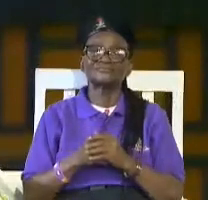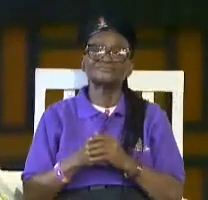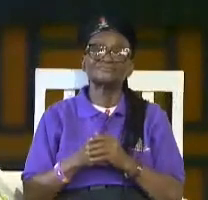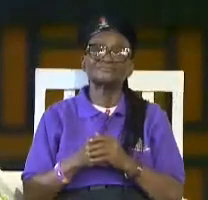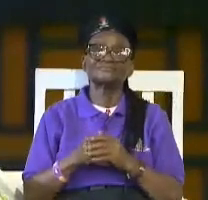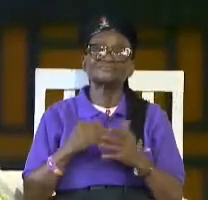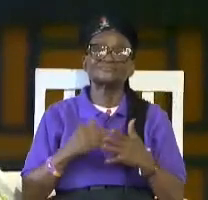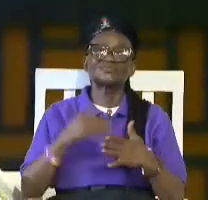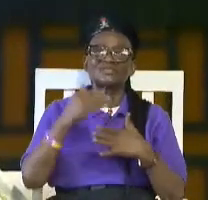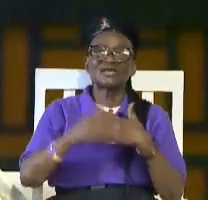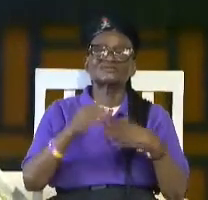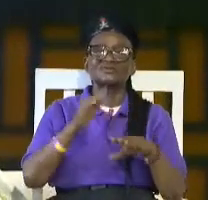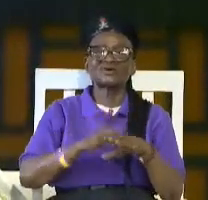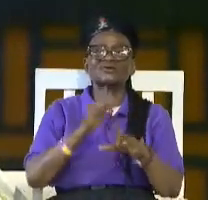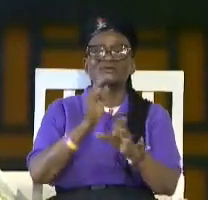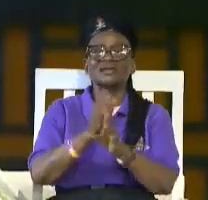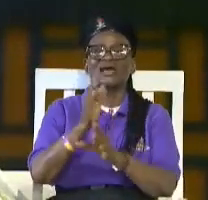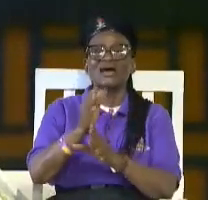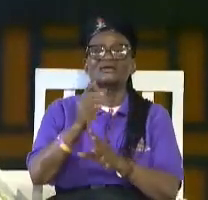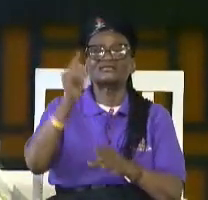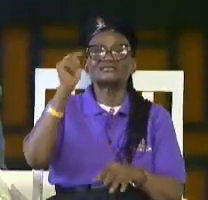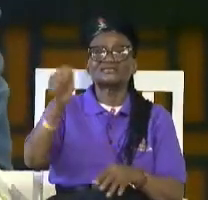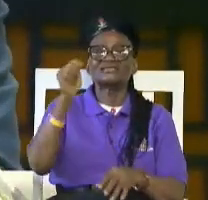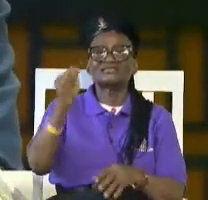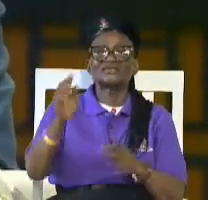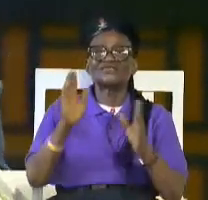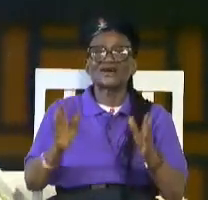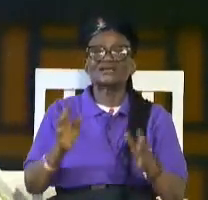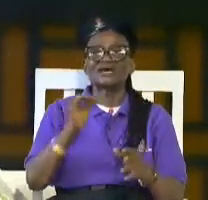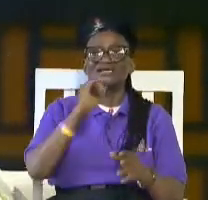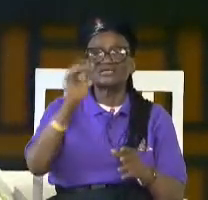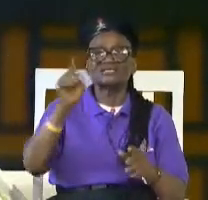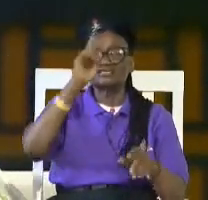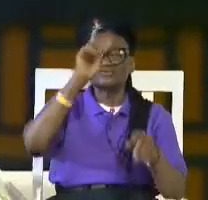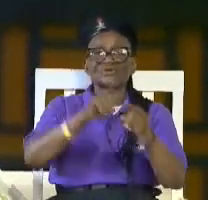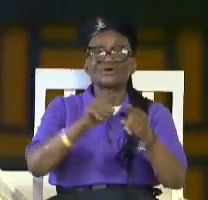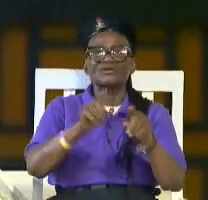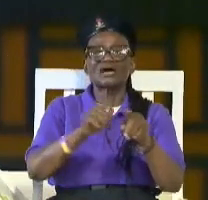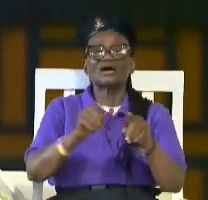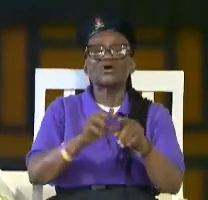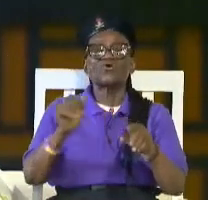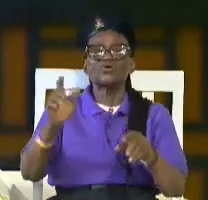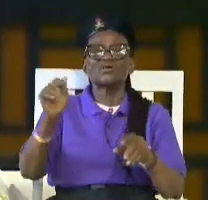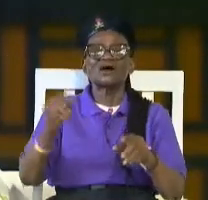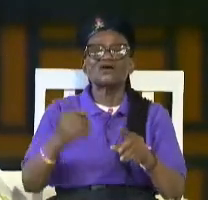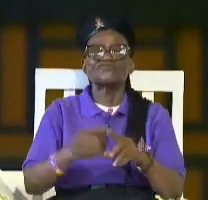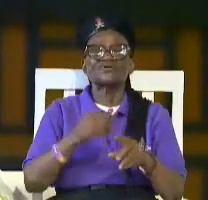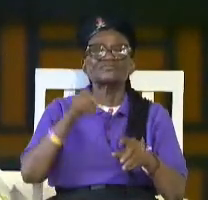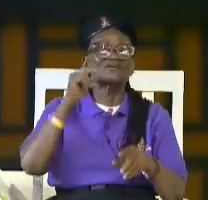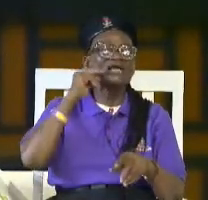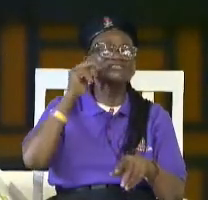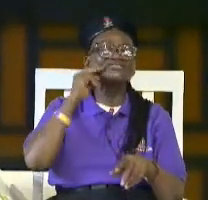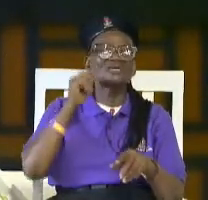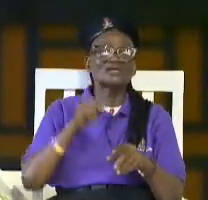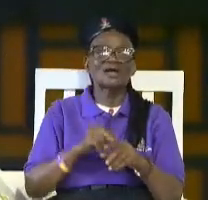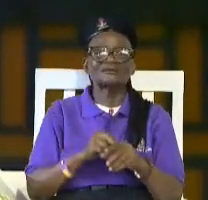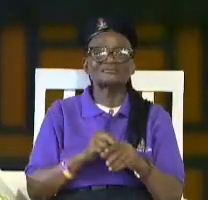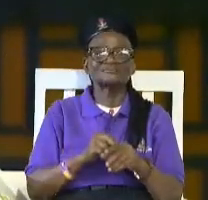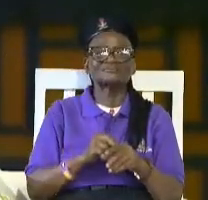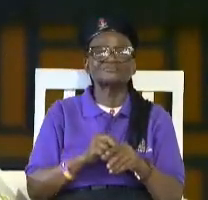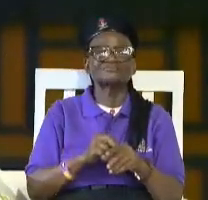The next online testifier is Brother Oluwafemi Adewumi from Nigeria.